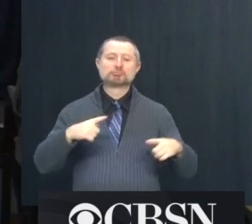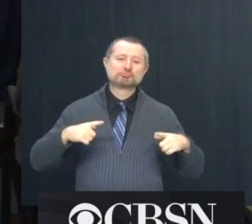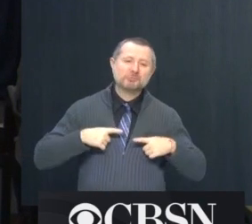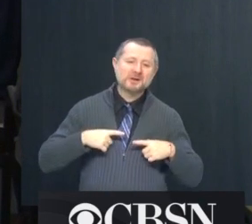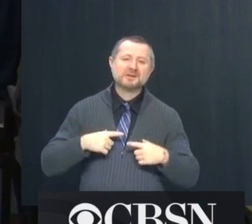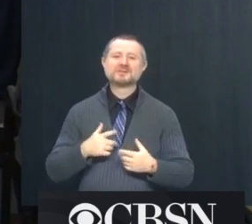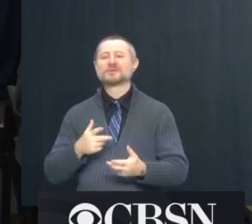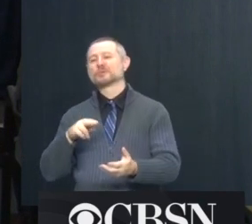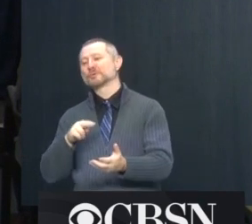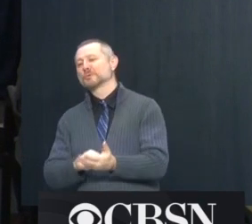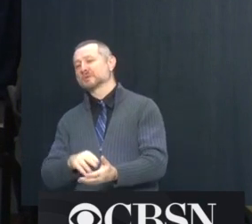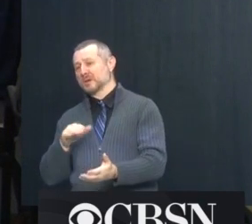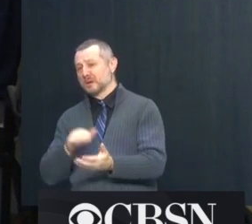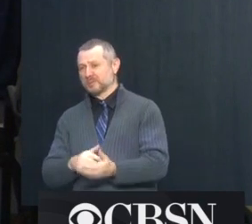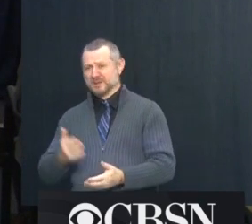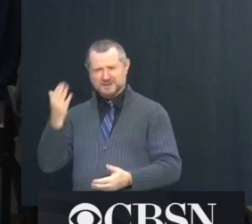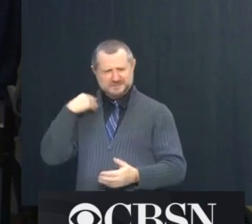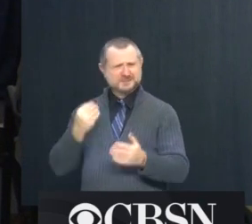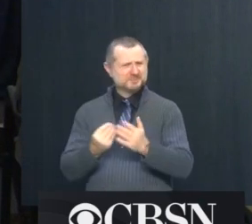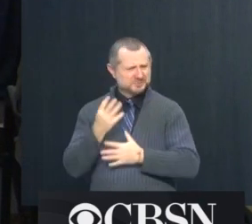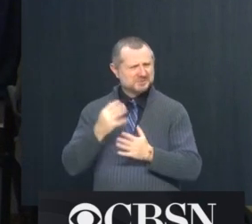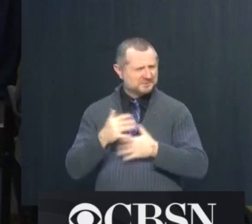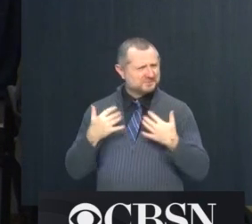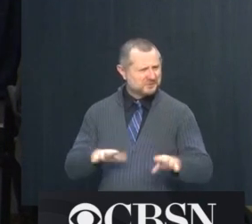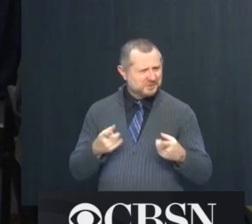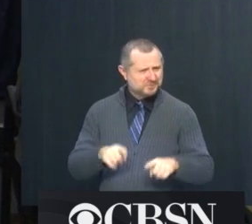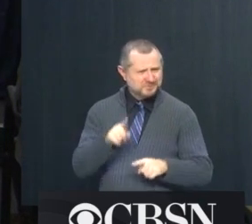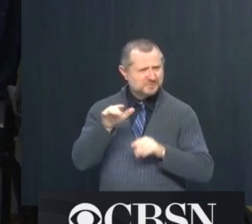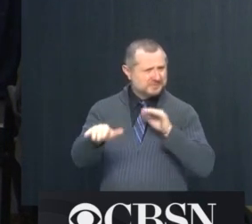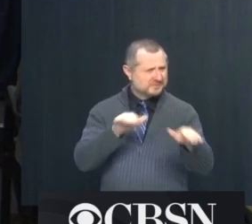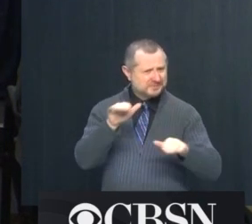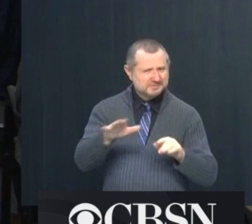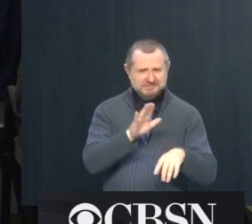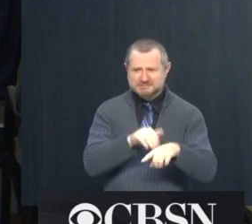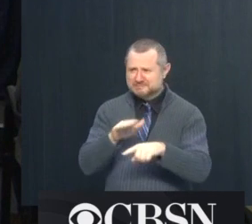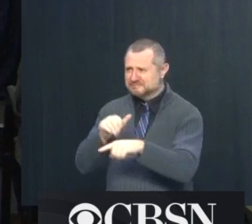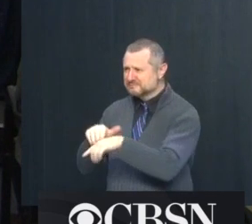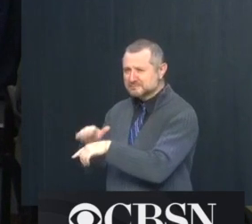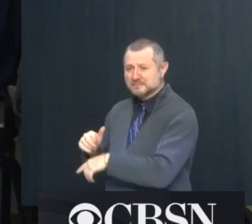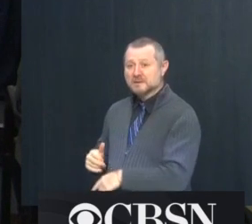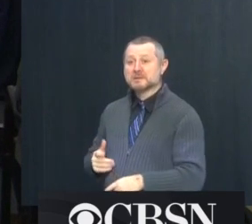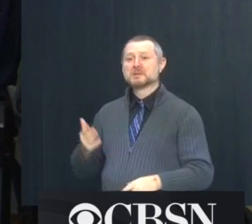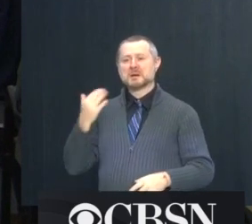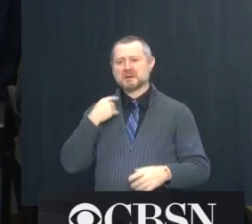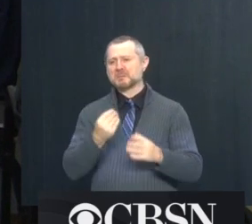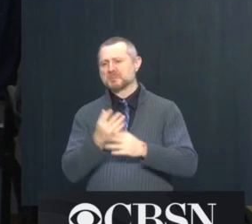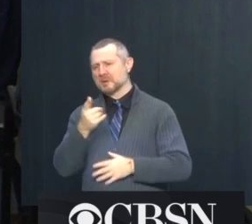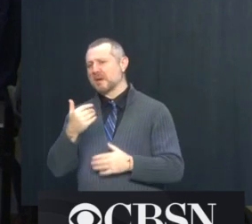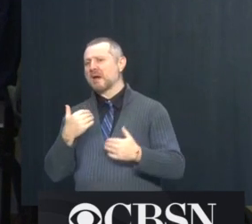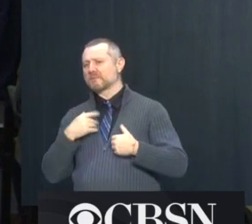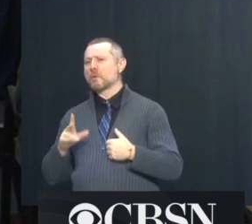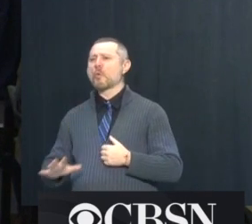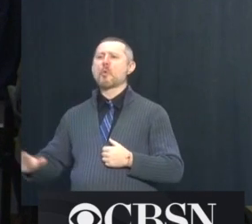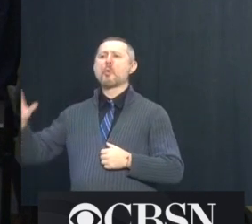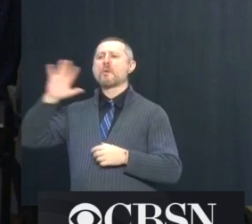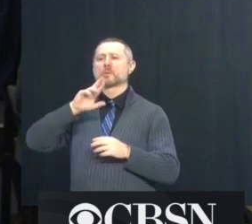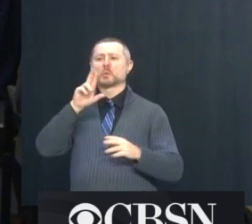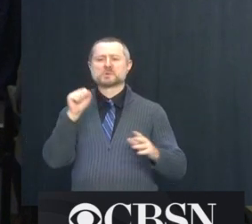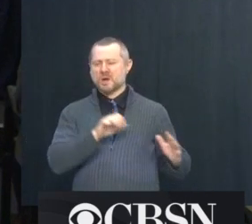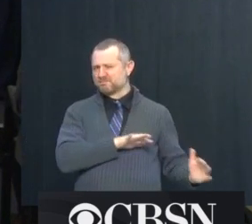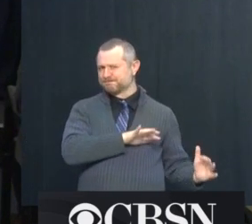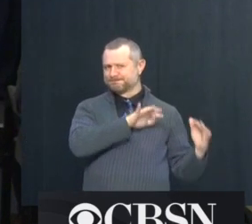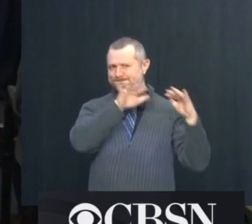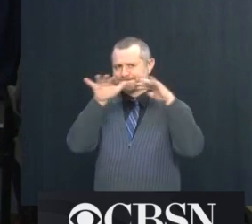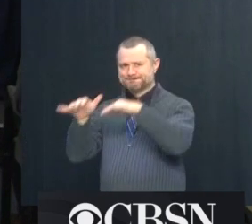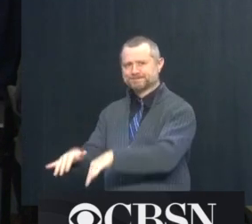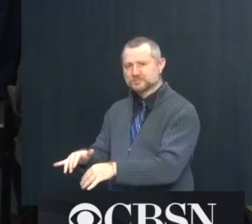in the spring. In the spring, you had medical personnel from across the country coming in. That